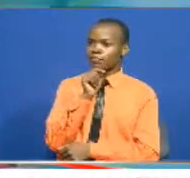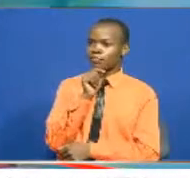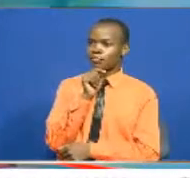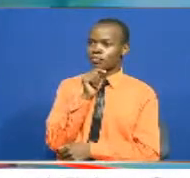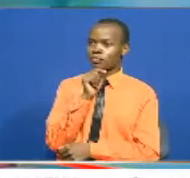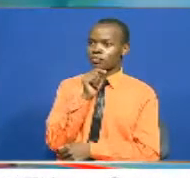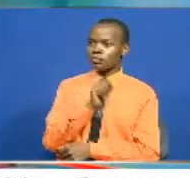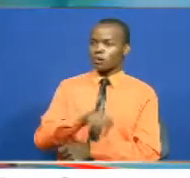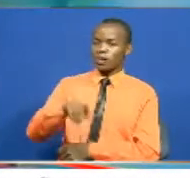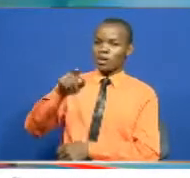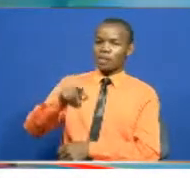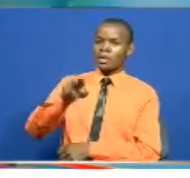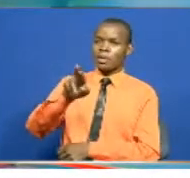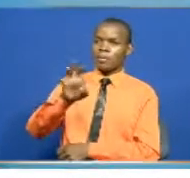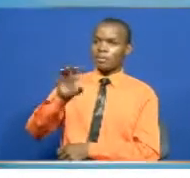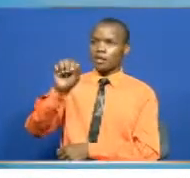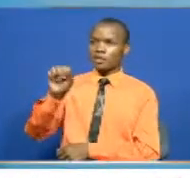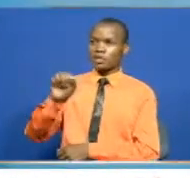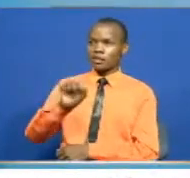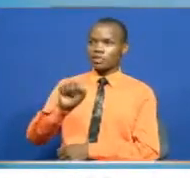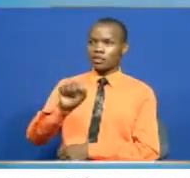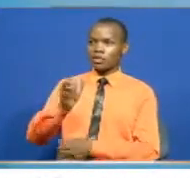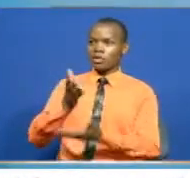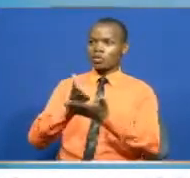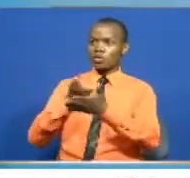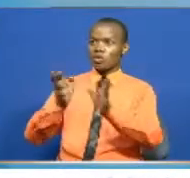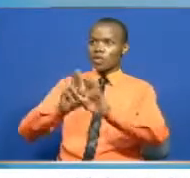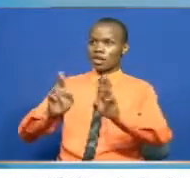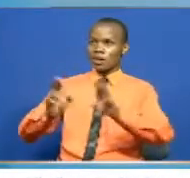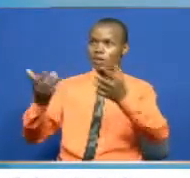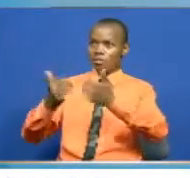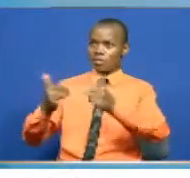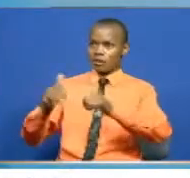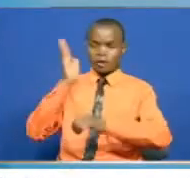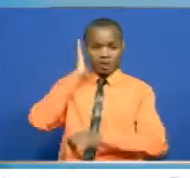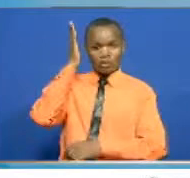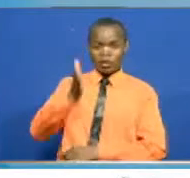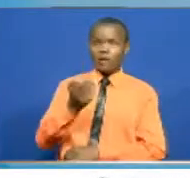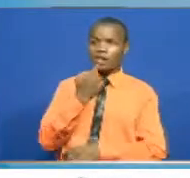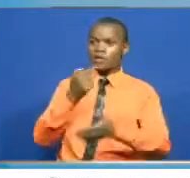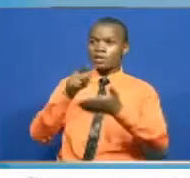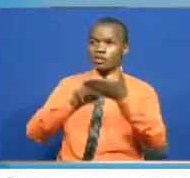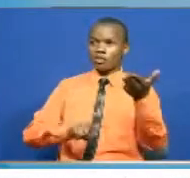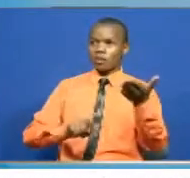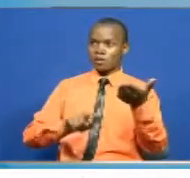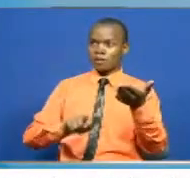Preston can't wait to play. He's ready to go. As he said,